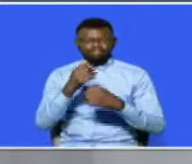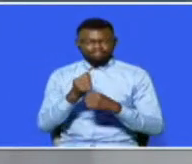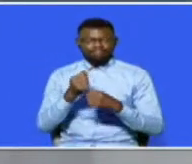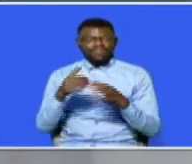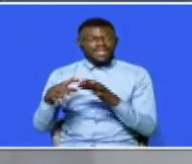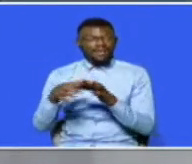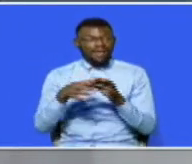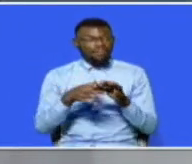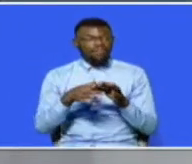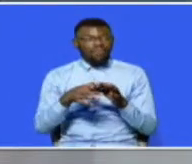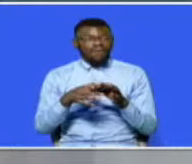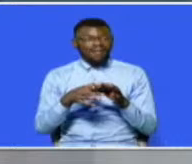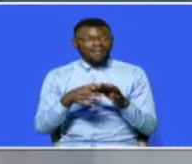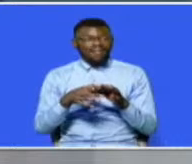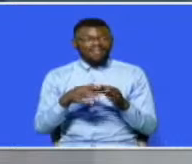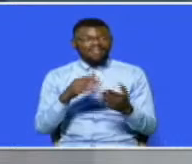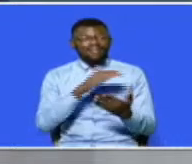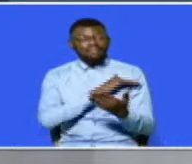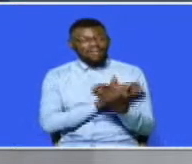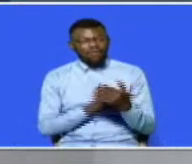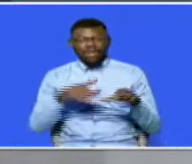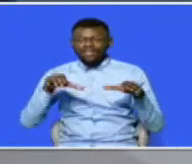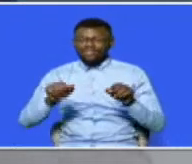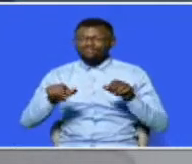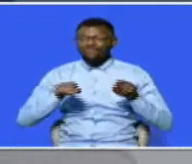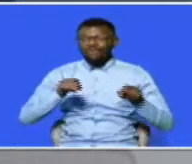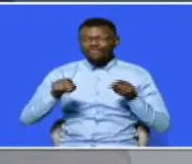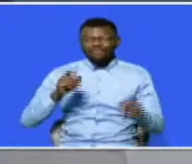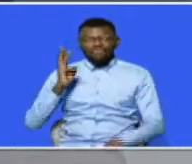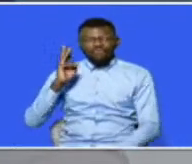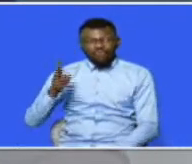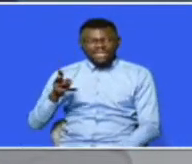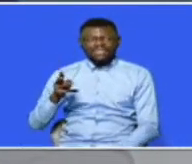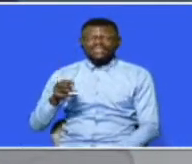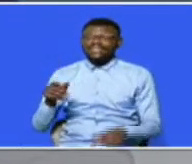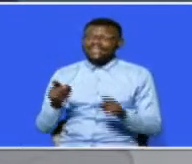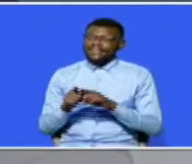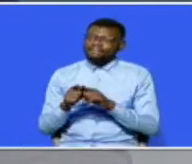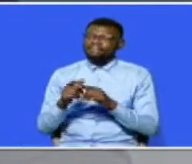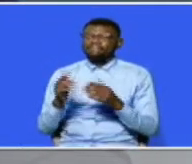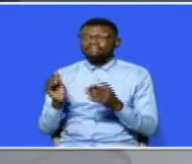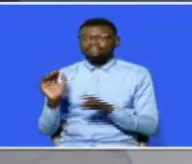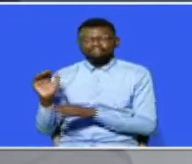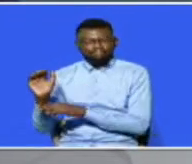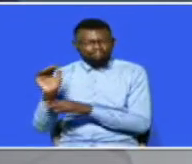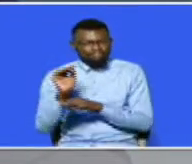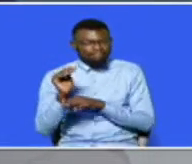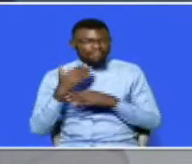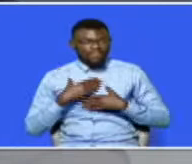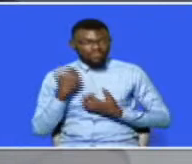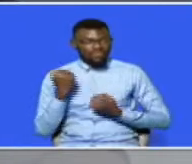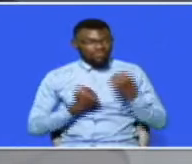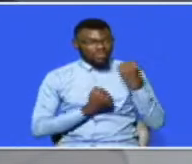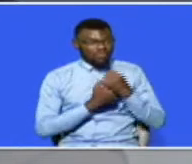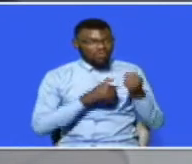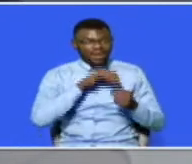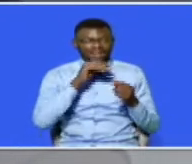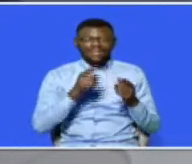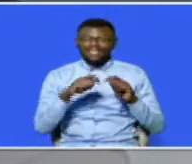of power. Leaders accompanying her rallied the Mount Kenya East residents to support the Raila Odinga-led team, as Alan Uchanda